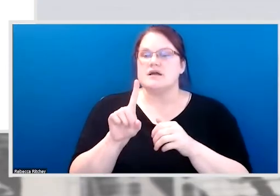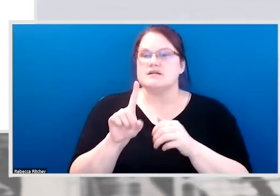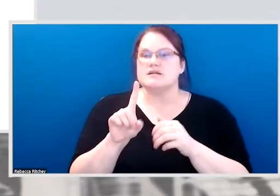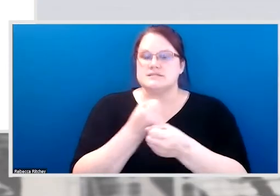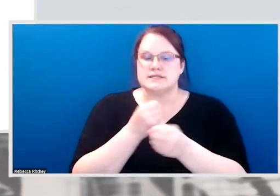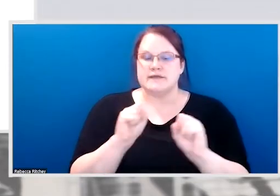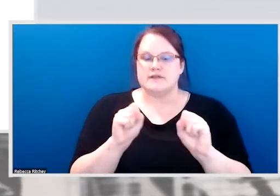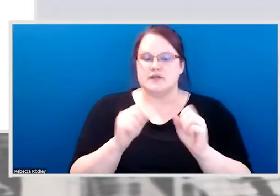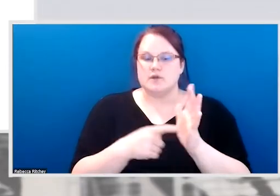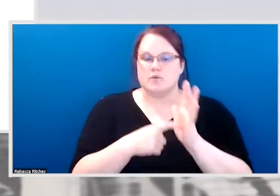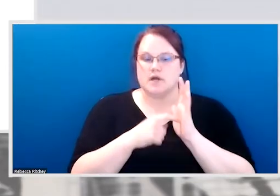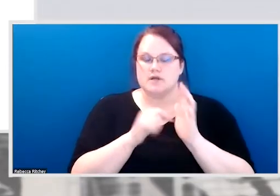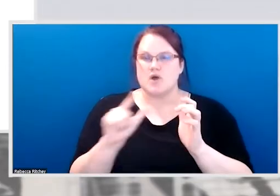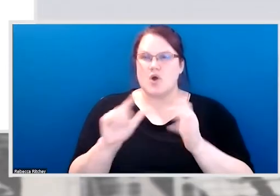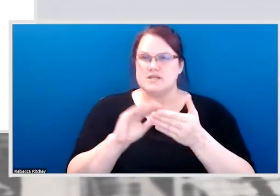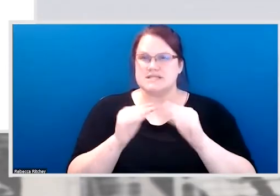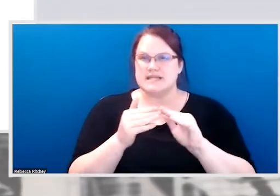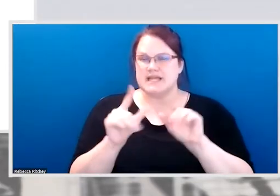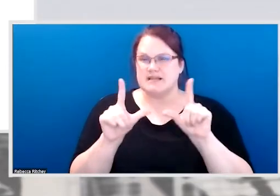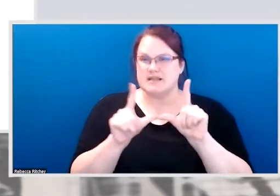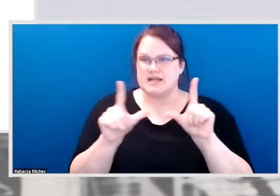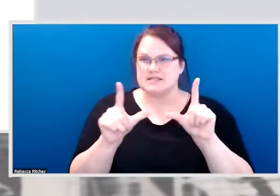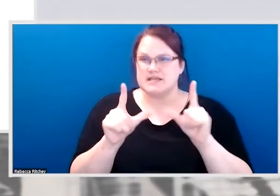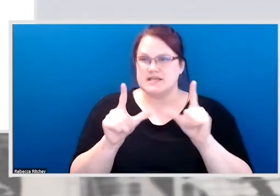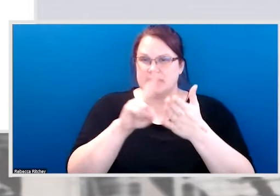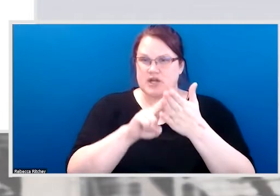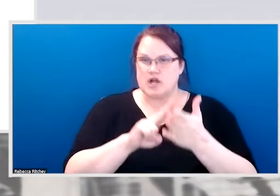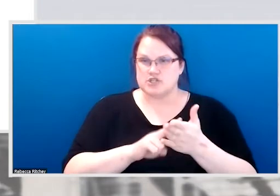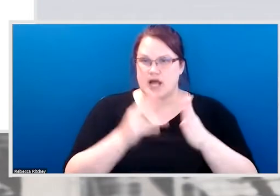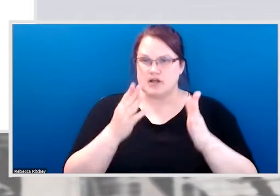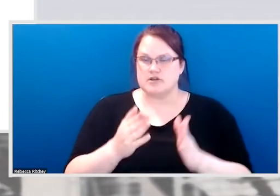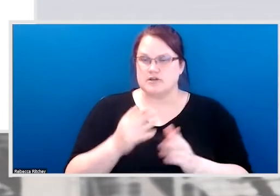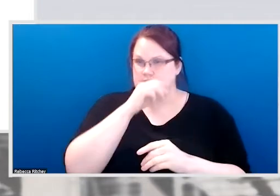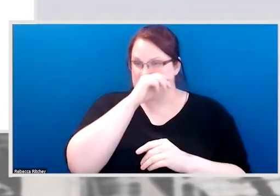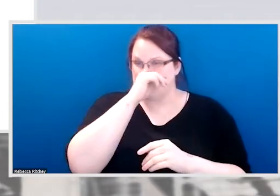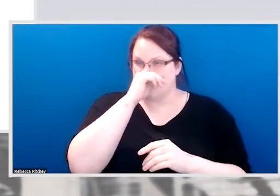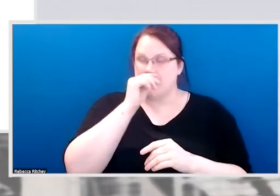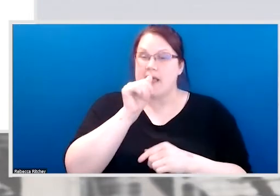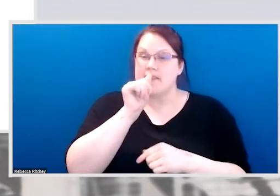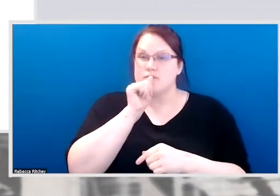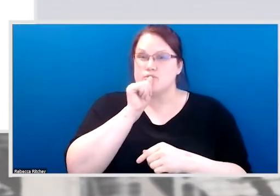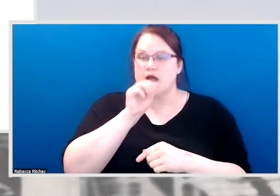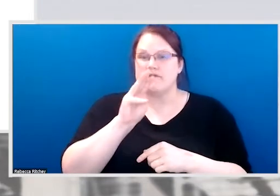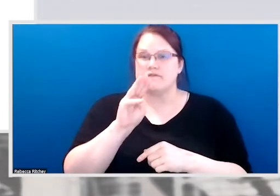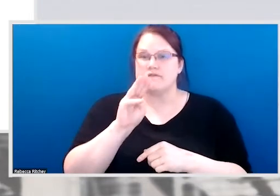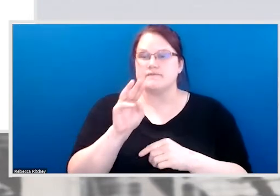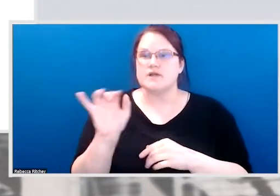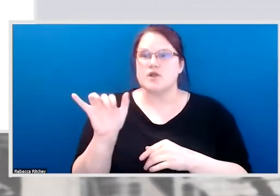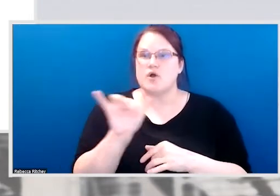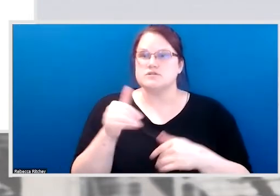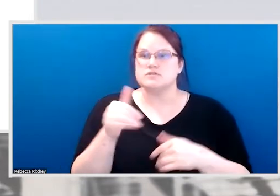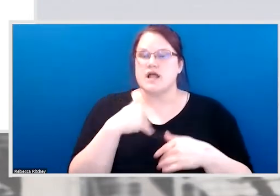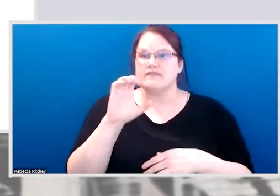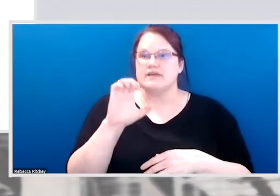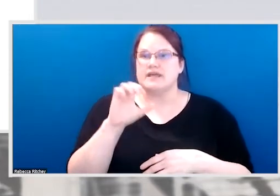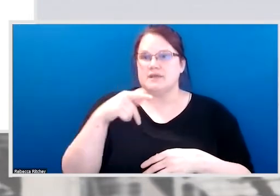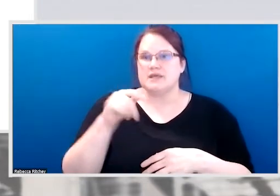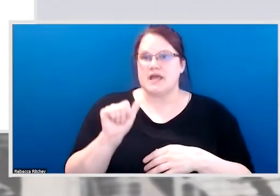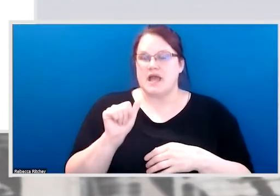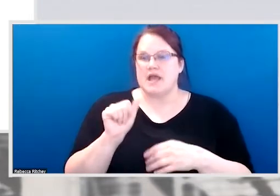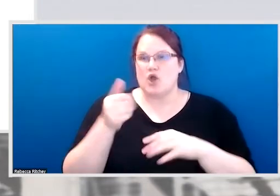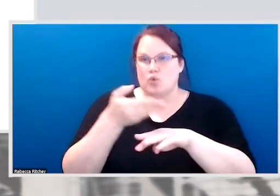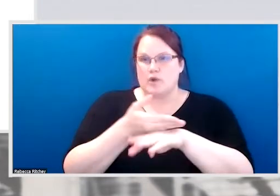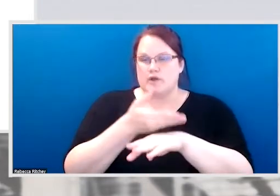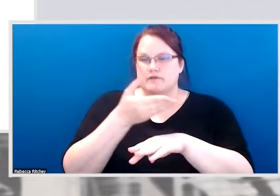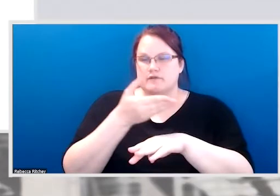all city licensed contractors performing permitted work in the private market to also obtain the EPA renovation, repair,